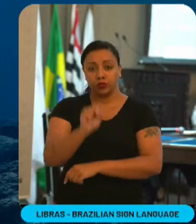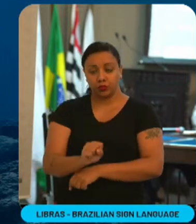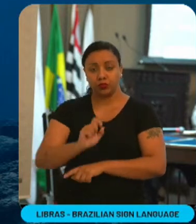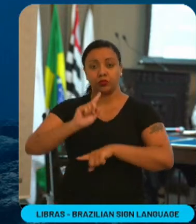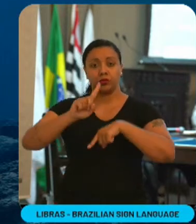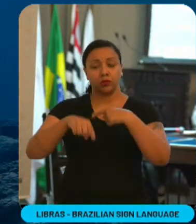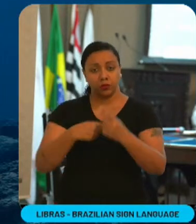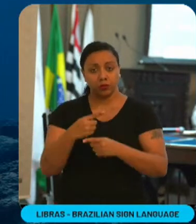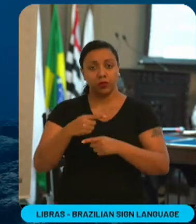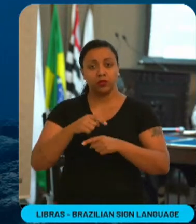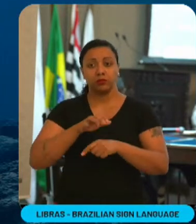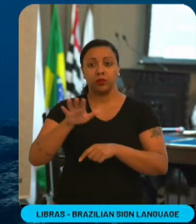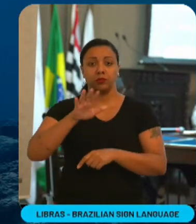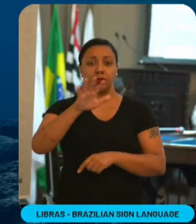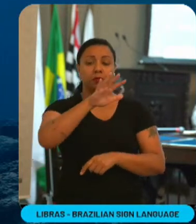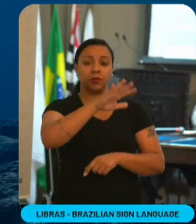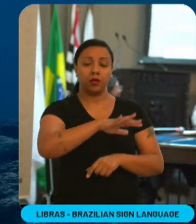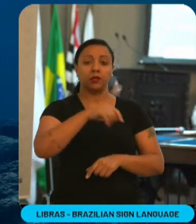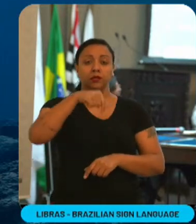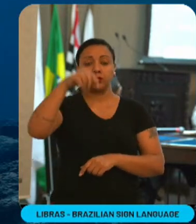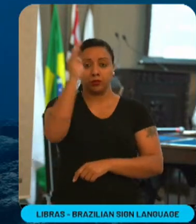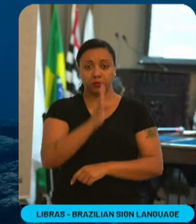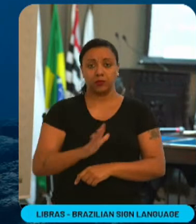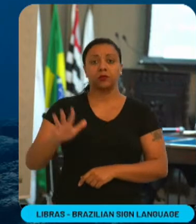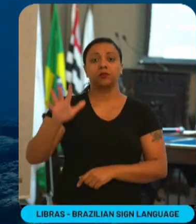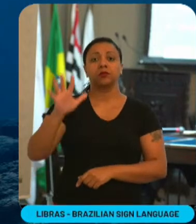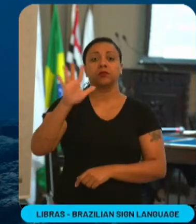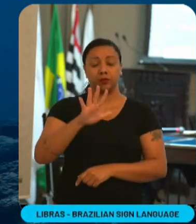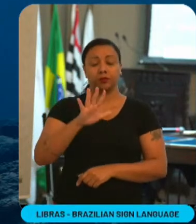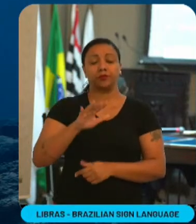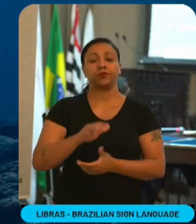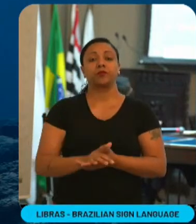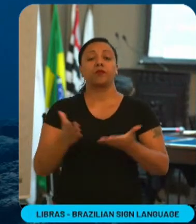sea. So it's going to start with a project